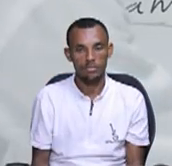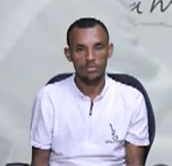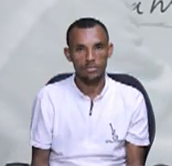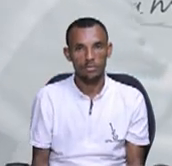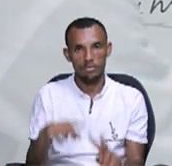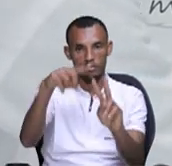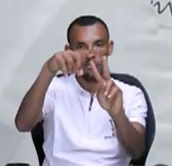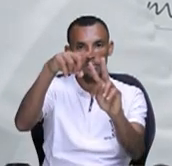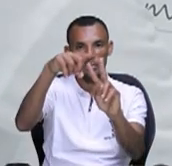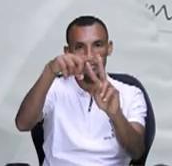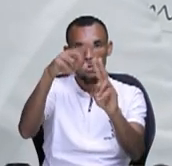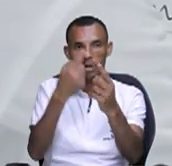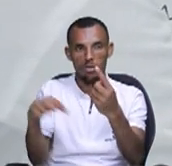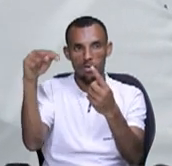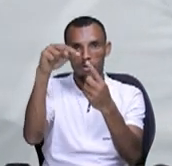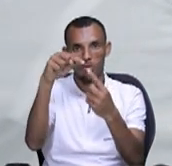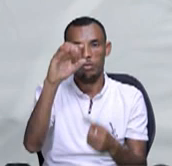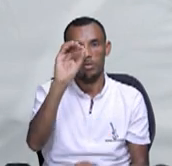pi into degree.